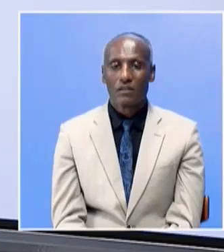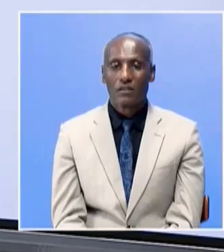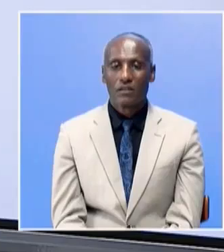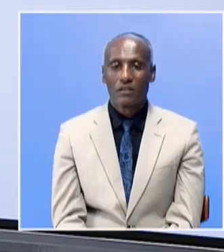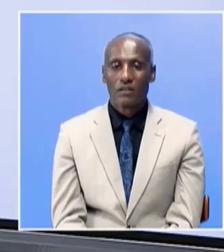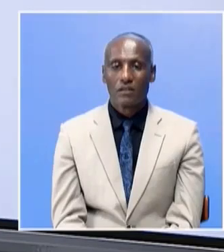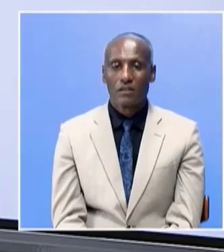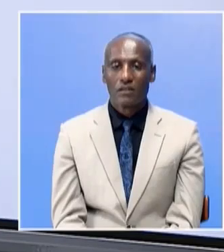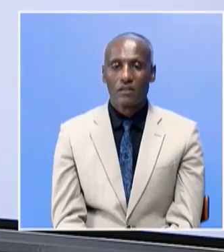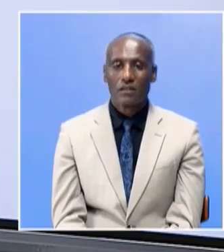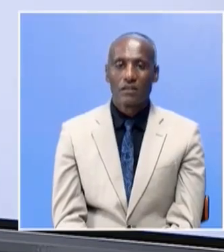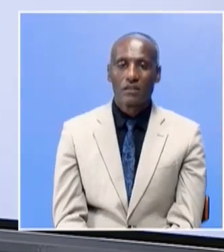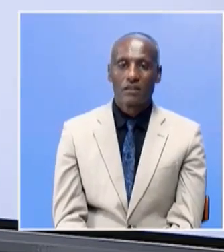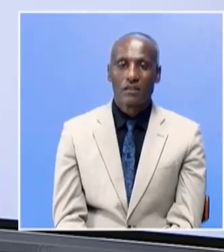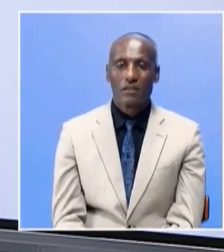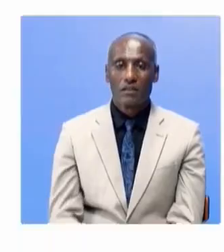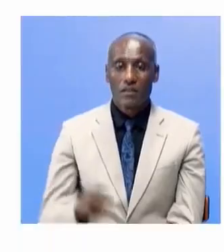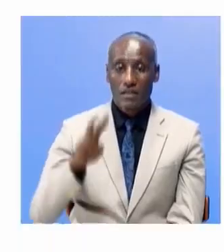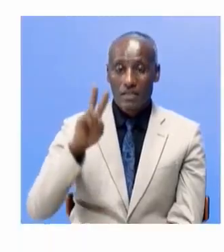The second.